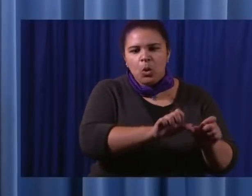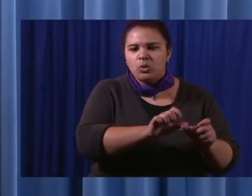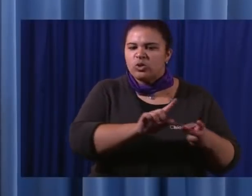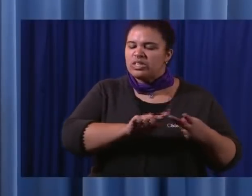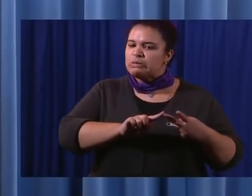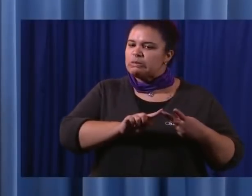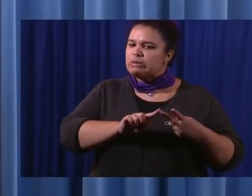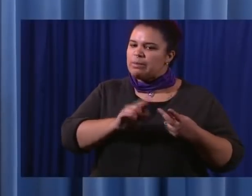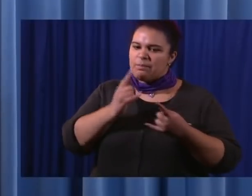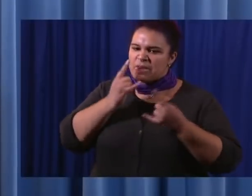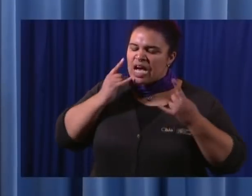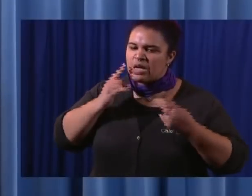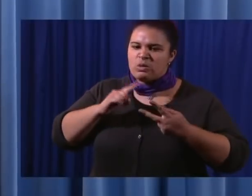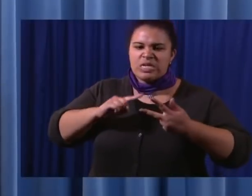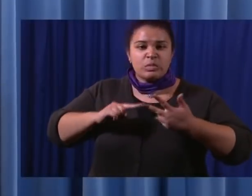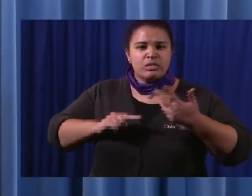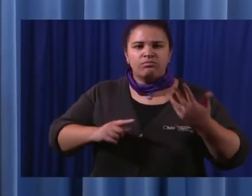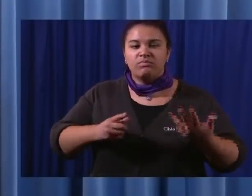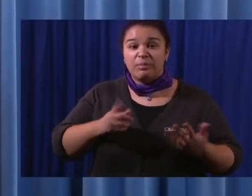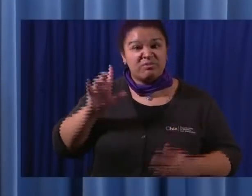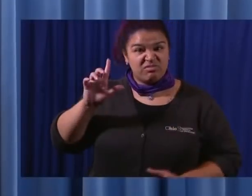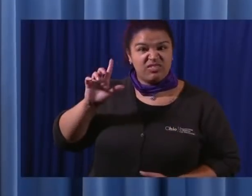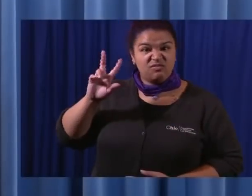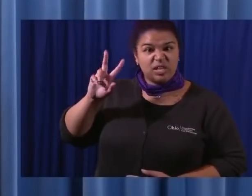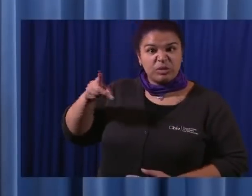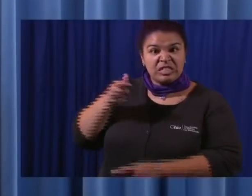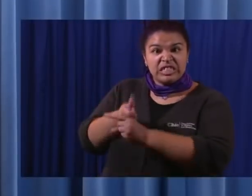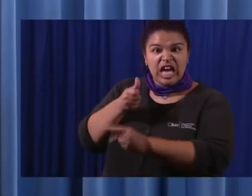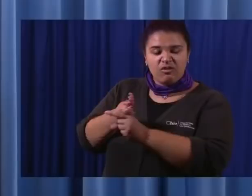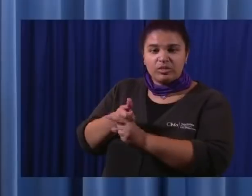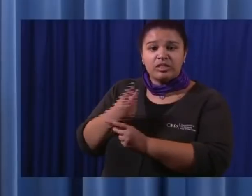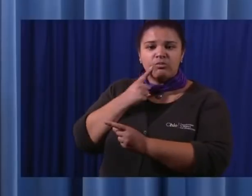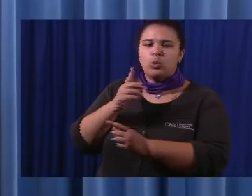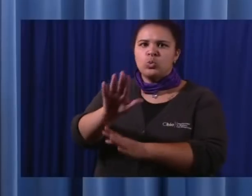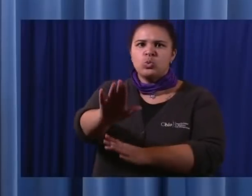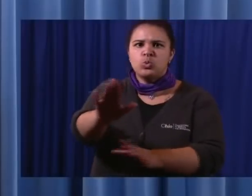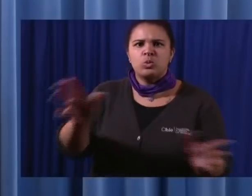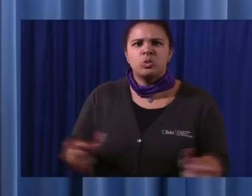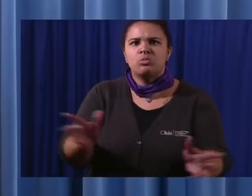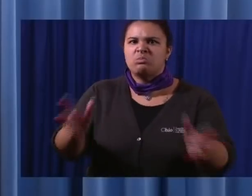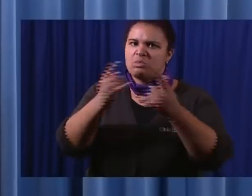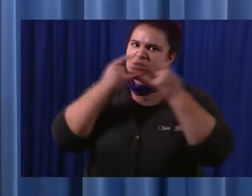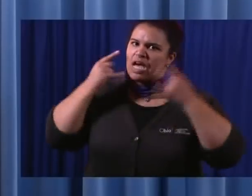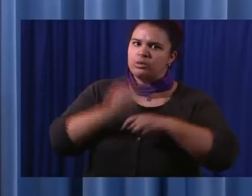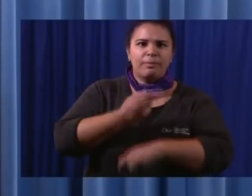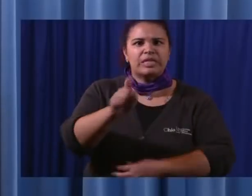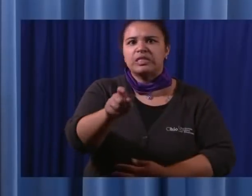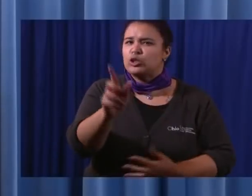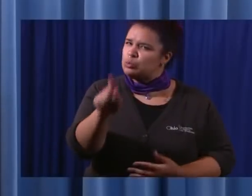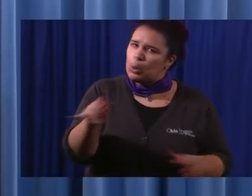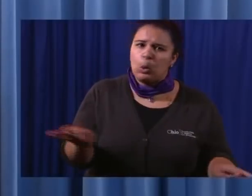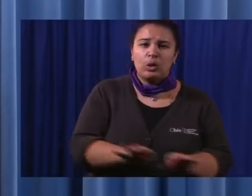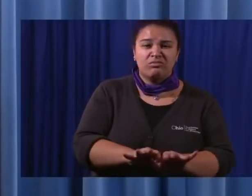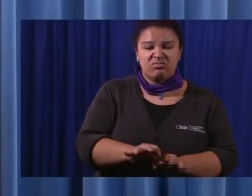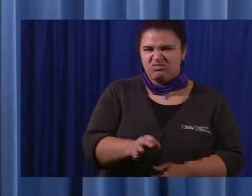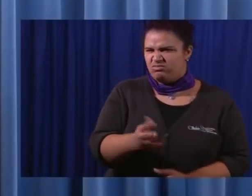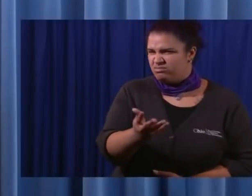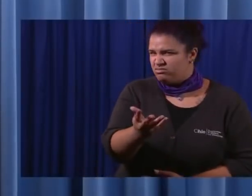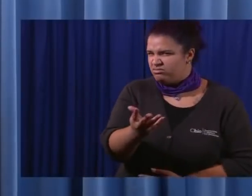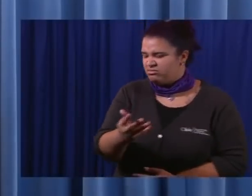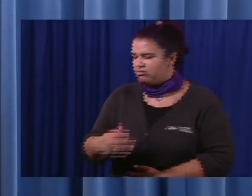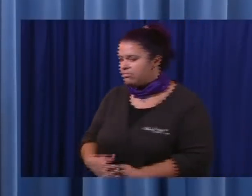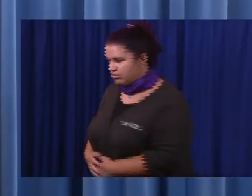Well, I've always said it's important to wear a mask. You know, I made the decision, right or wrong, that mandating at